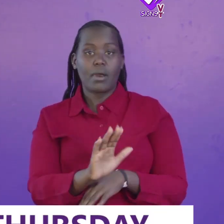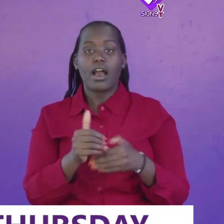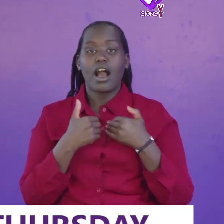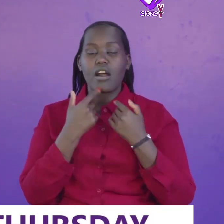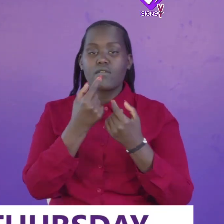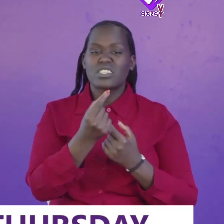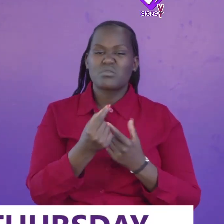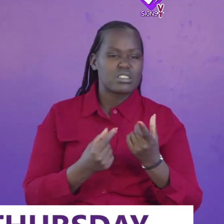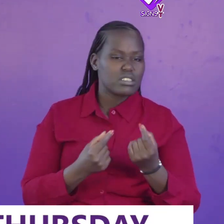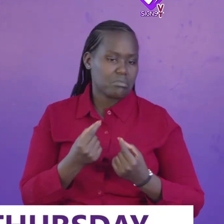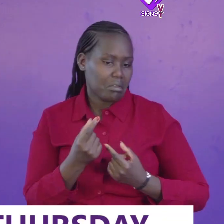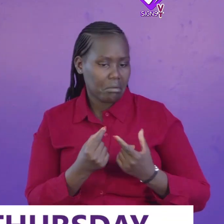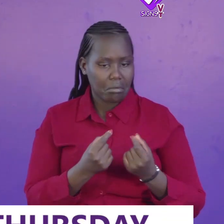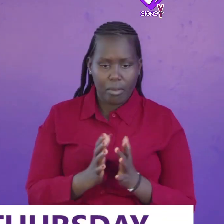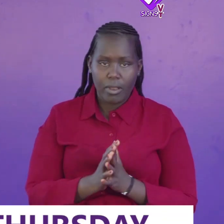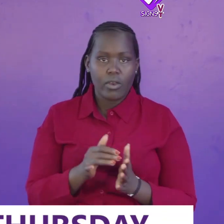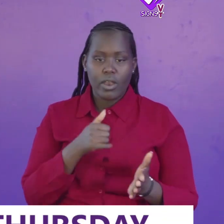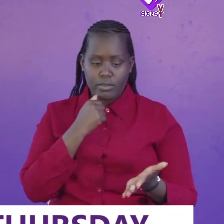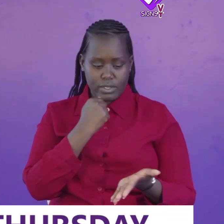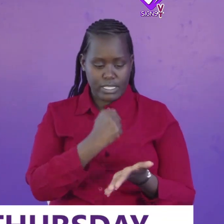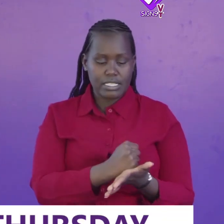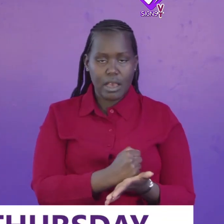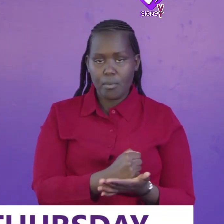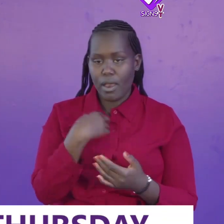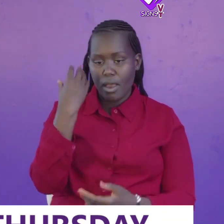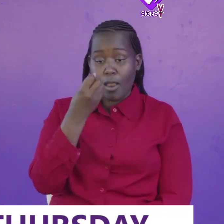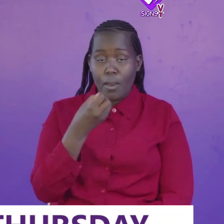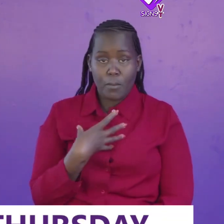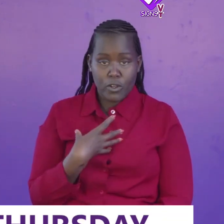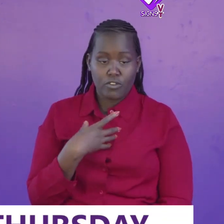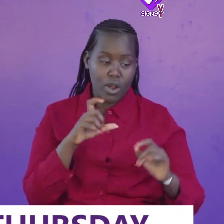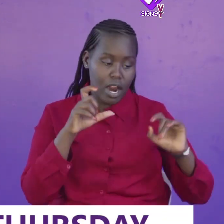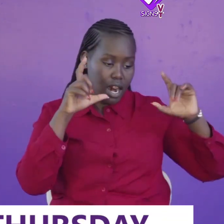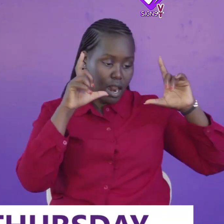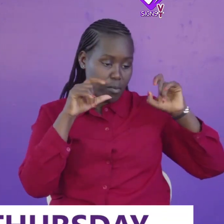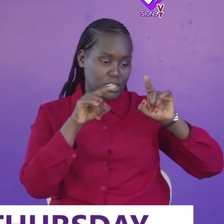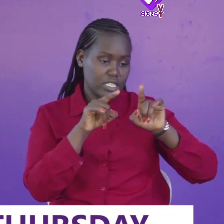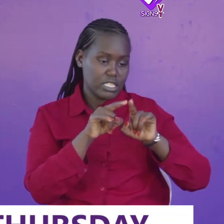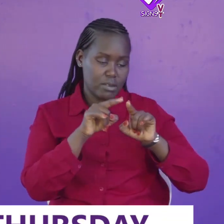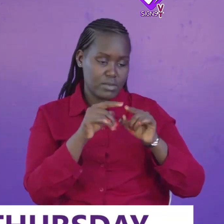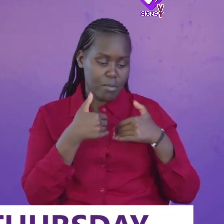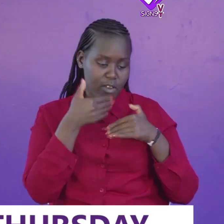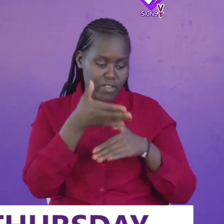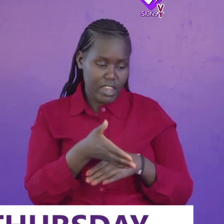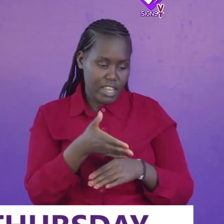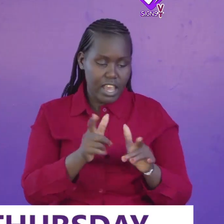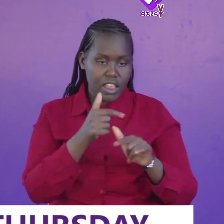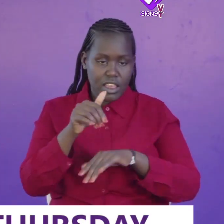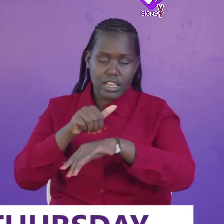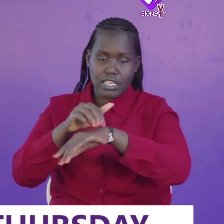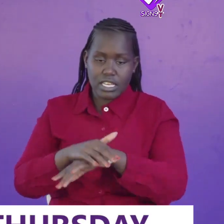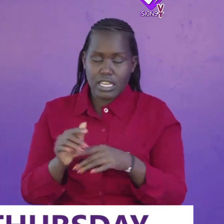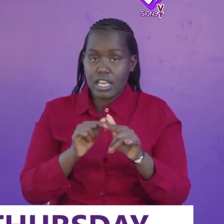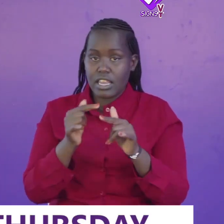small to stamps. They are very beautiful pictures as well wanakuwekea hapo. Then they send it. And then they're